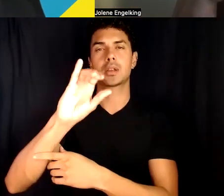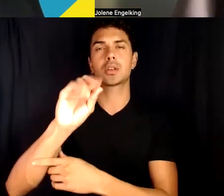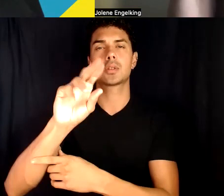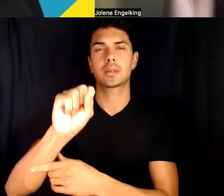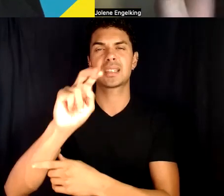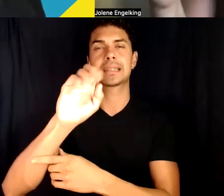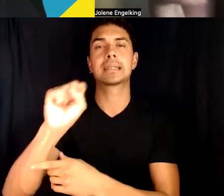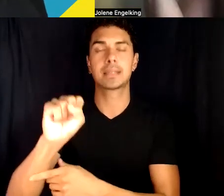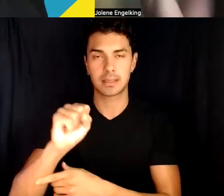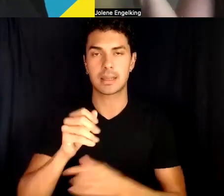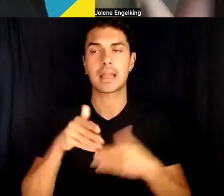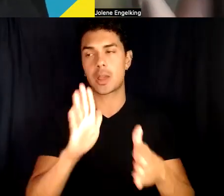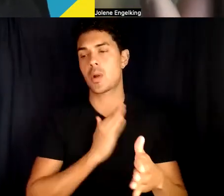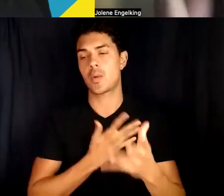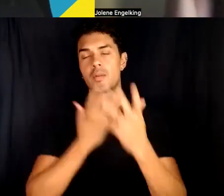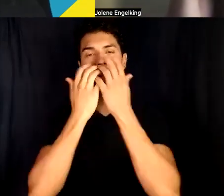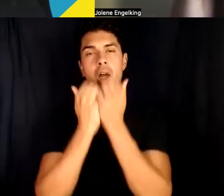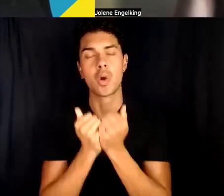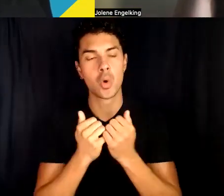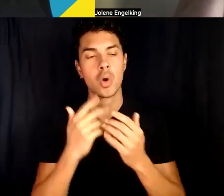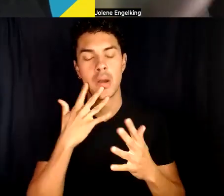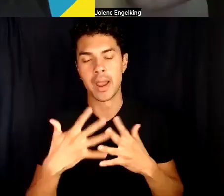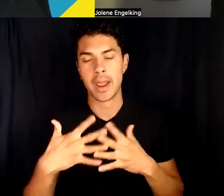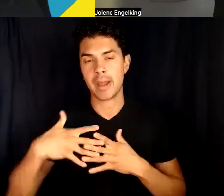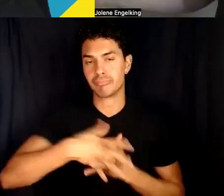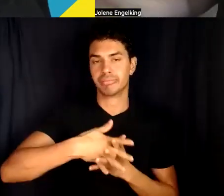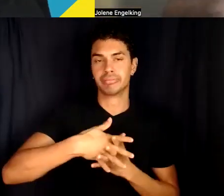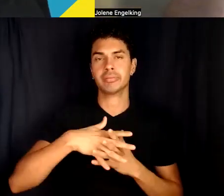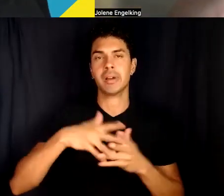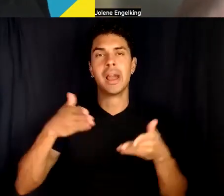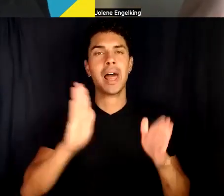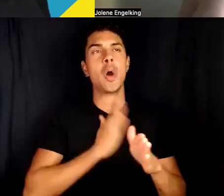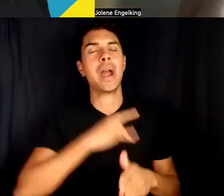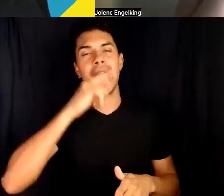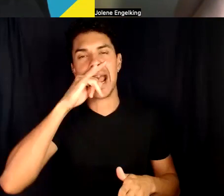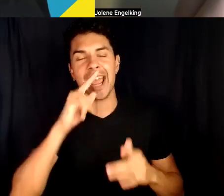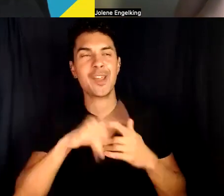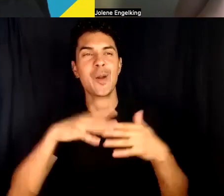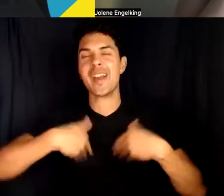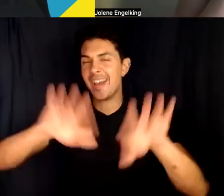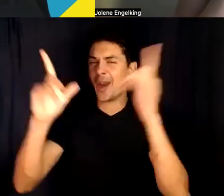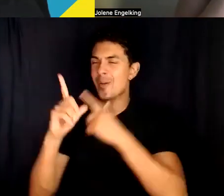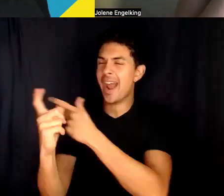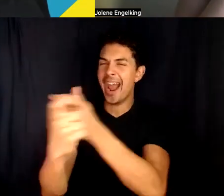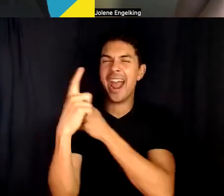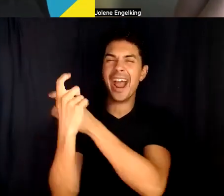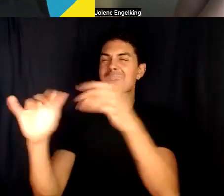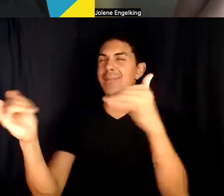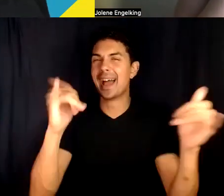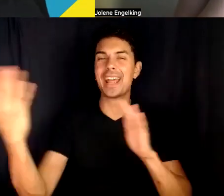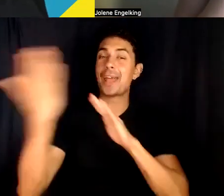our values to be embedded and to come out. We have spaciousness to allow our kids to be running around and to be interrupting us,